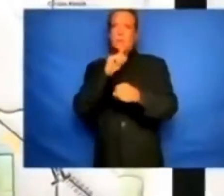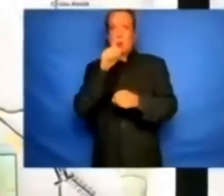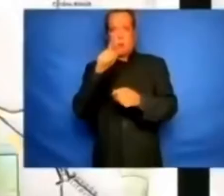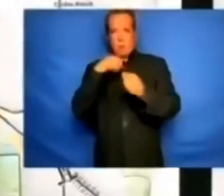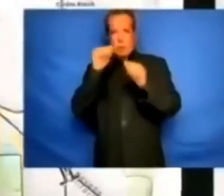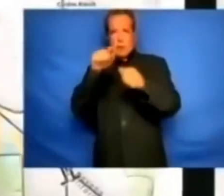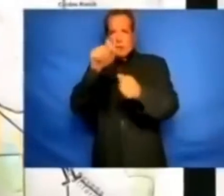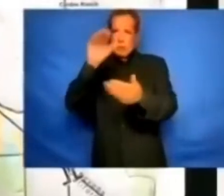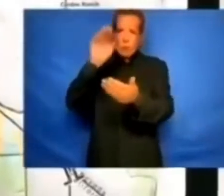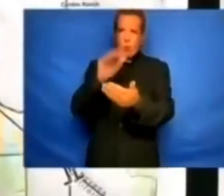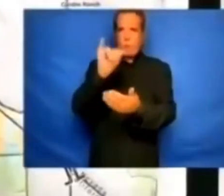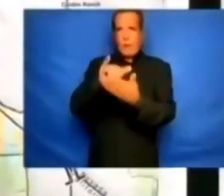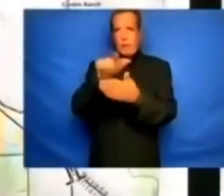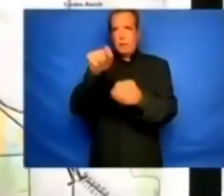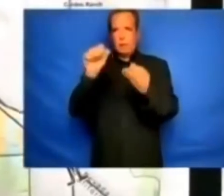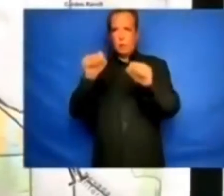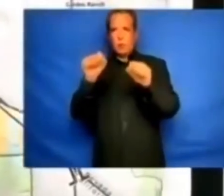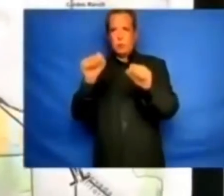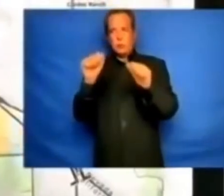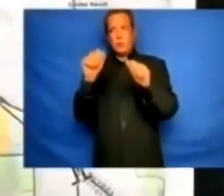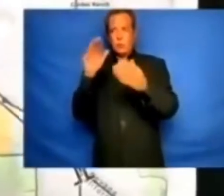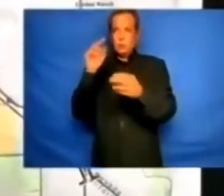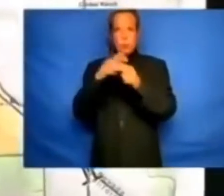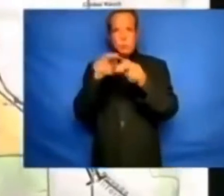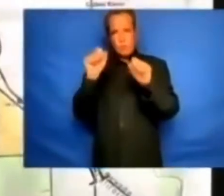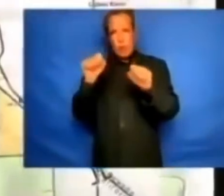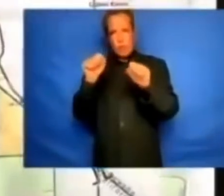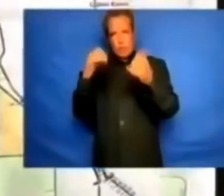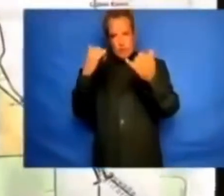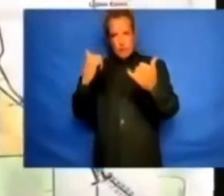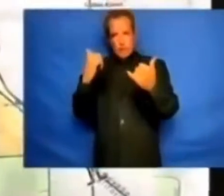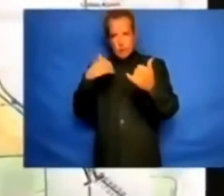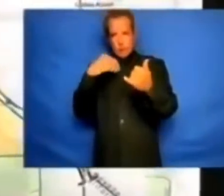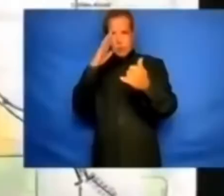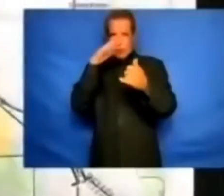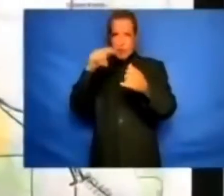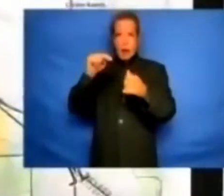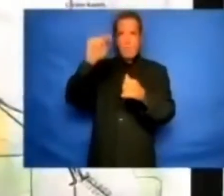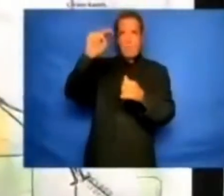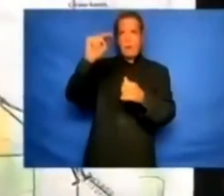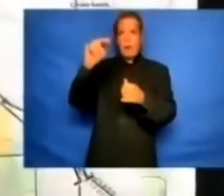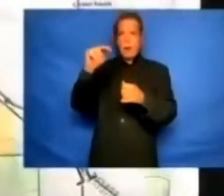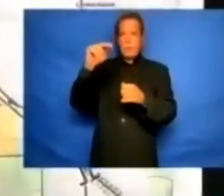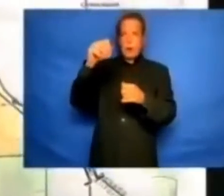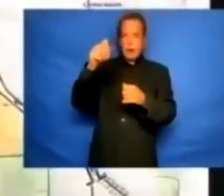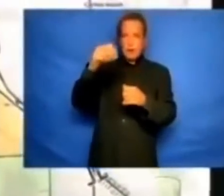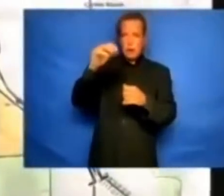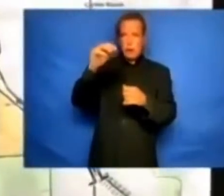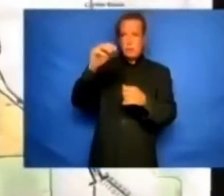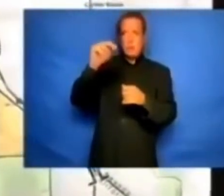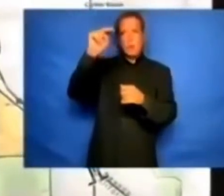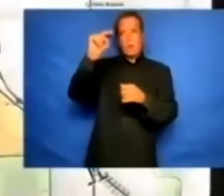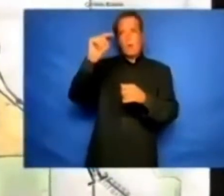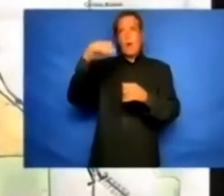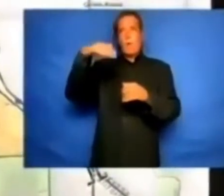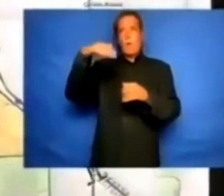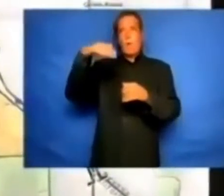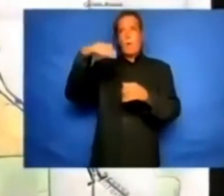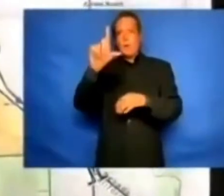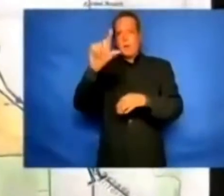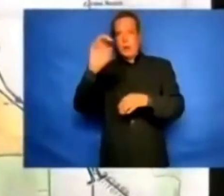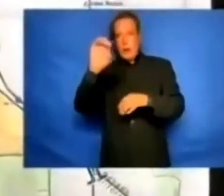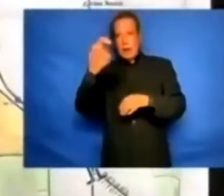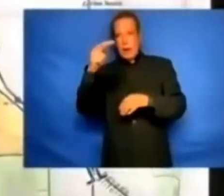Fire continues to remain in its current footprint through Upper and Lower Echo Lakes. We are putting a lot of emphasis on making sure we get this mopped up,